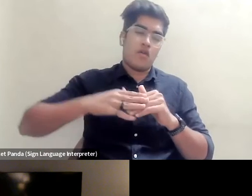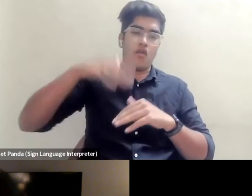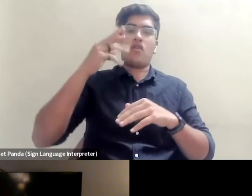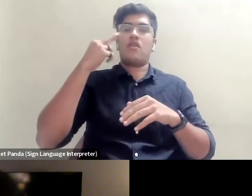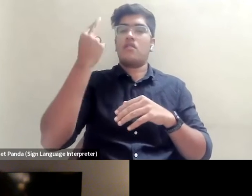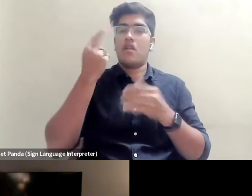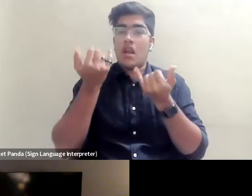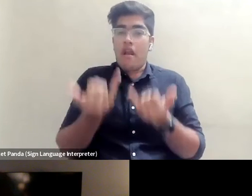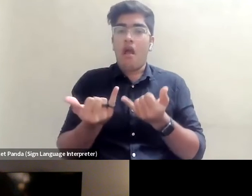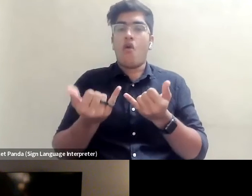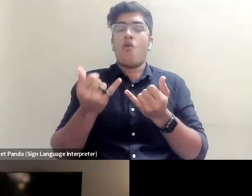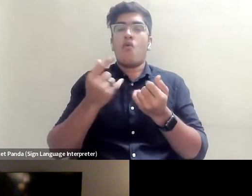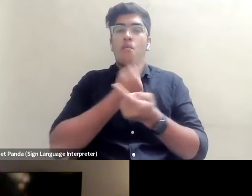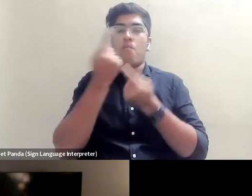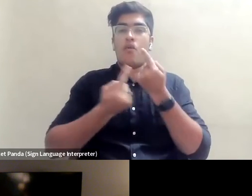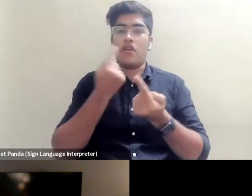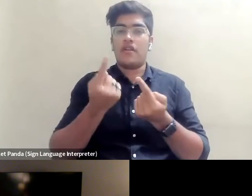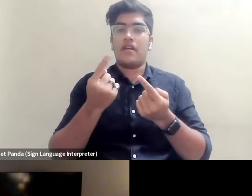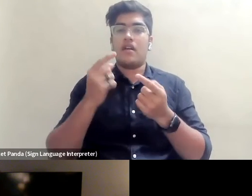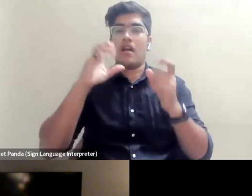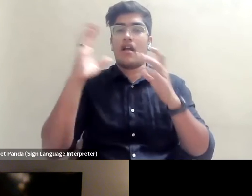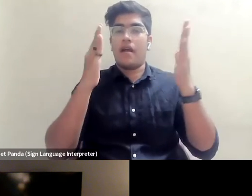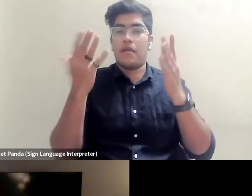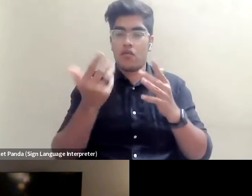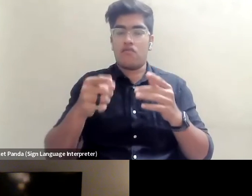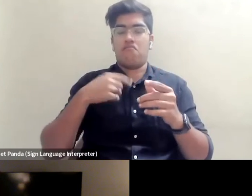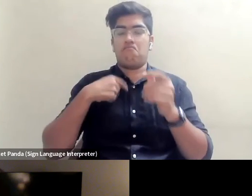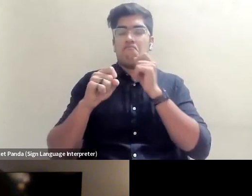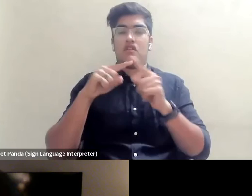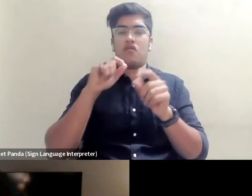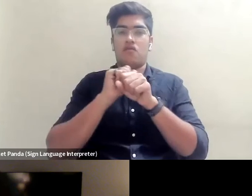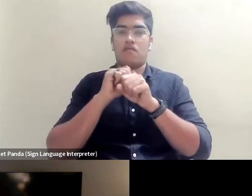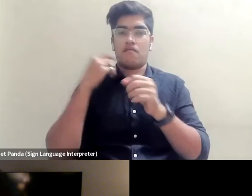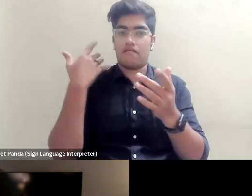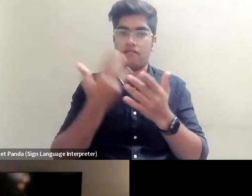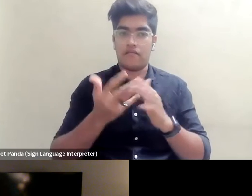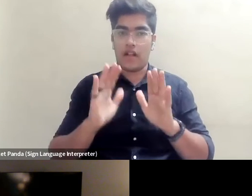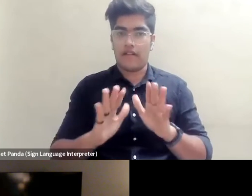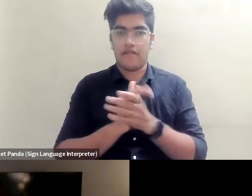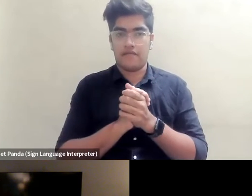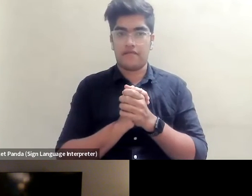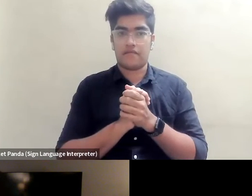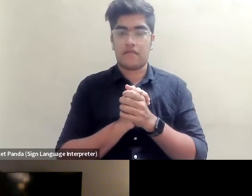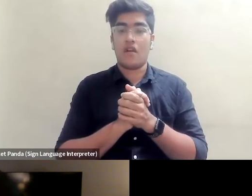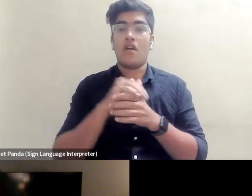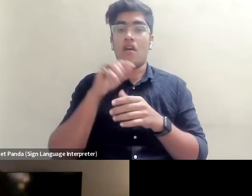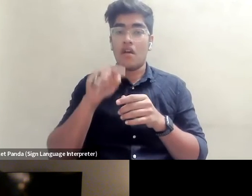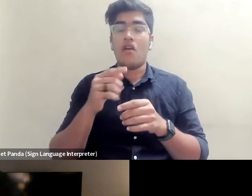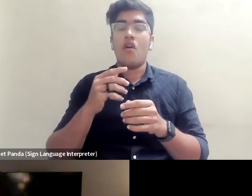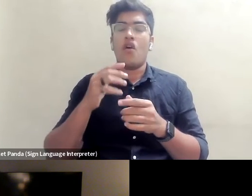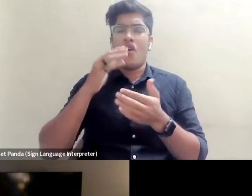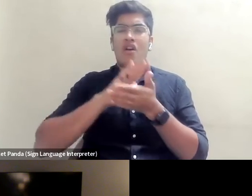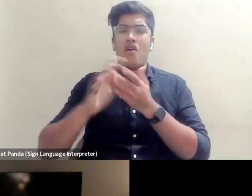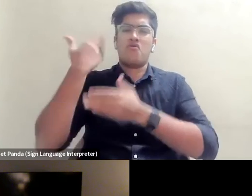current political climate. So before I dive into the historical context, very briefly,